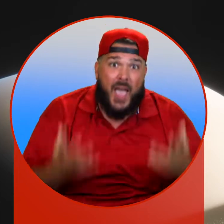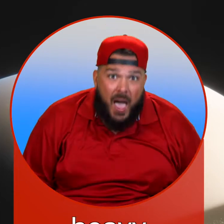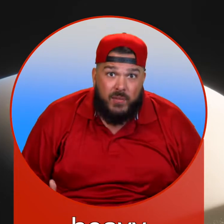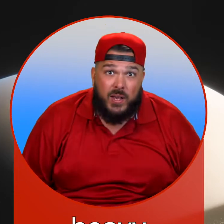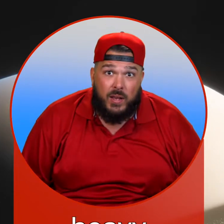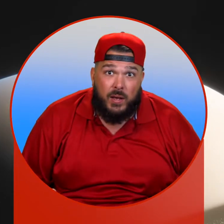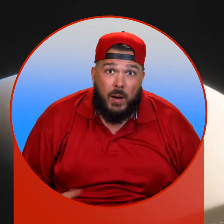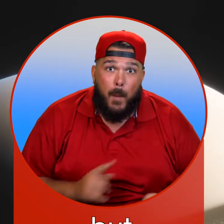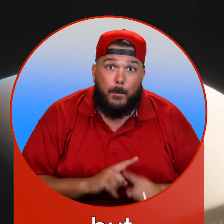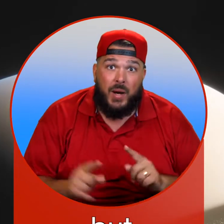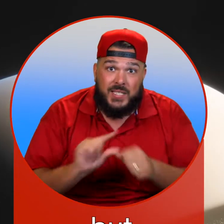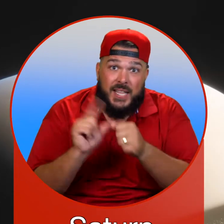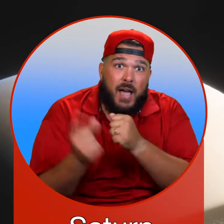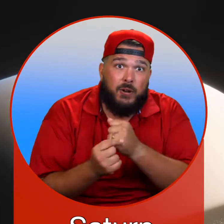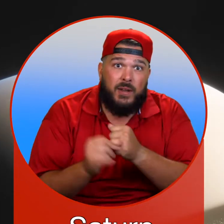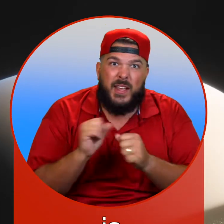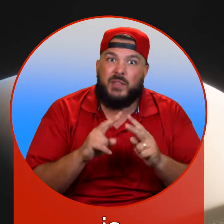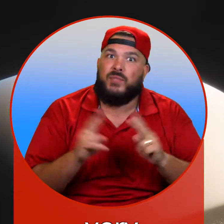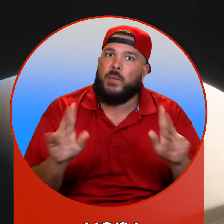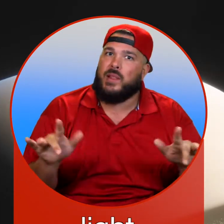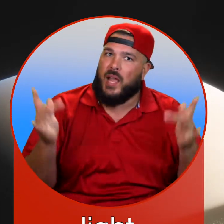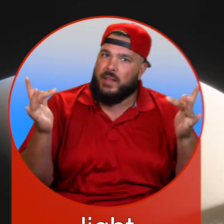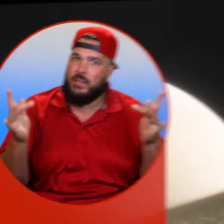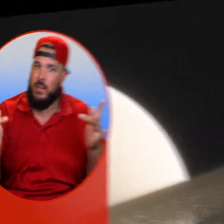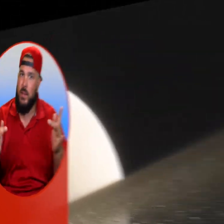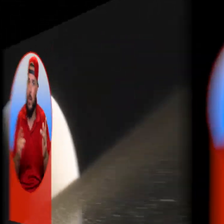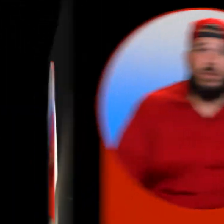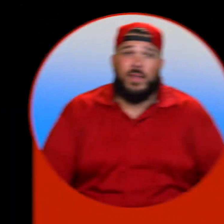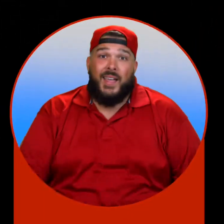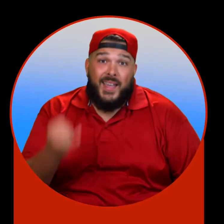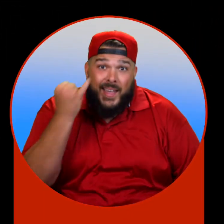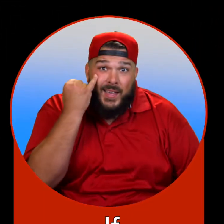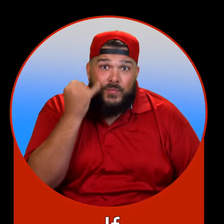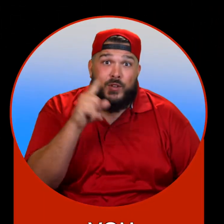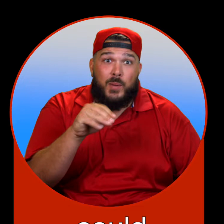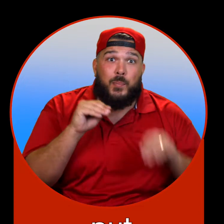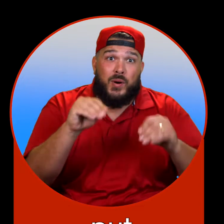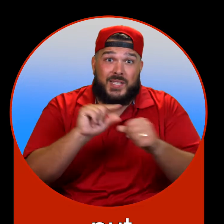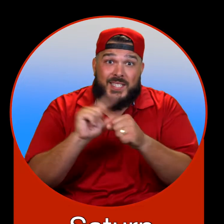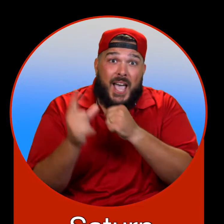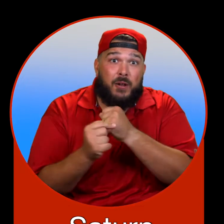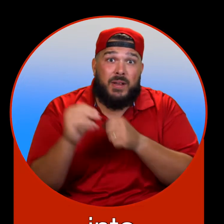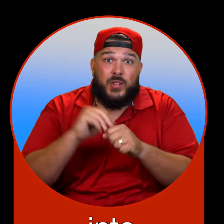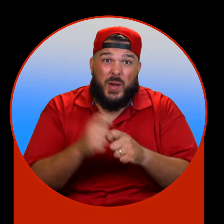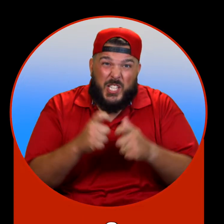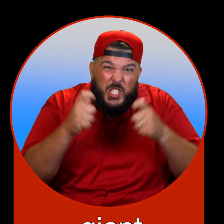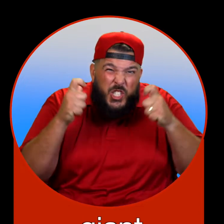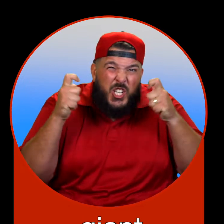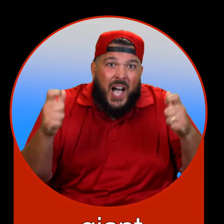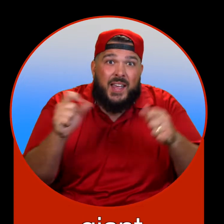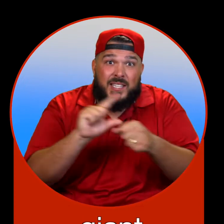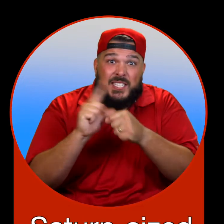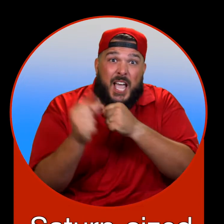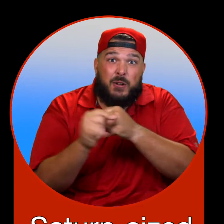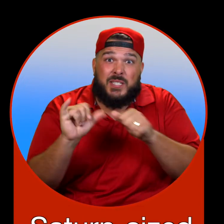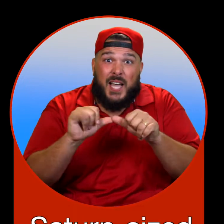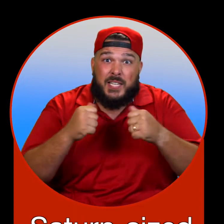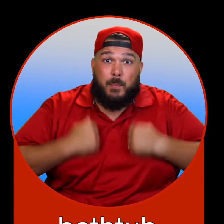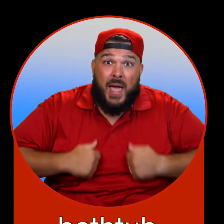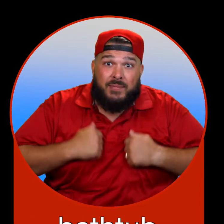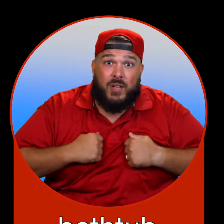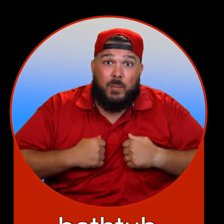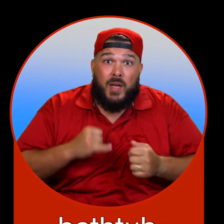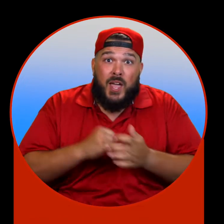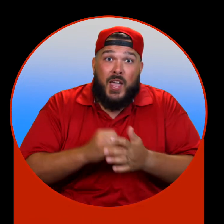very heavy, but Saturn is very light. If you could put Saturn into a giant Saturn